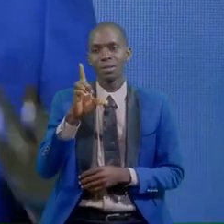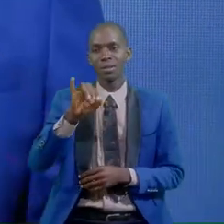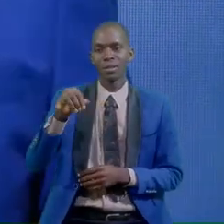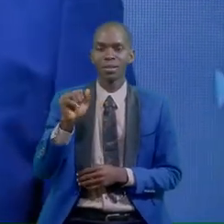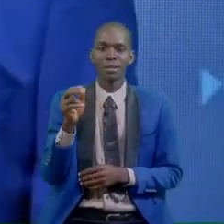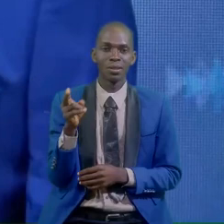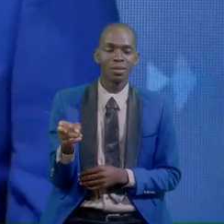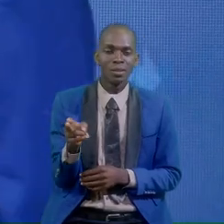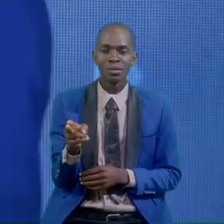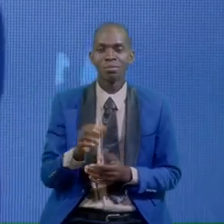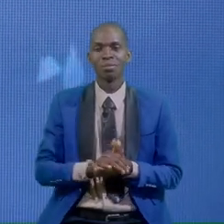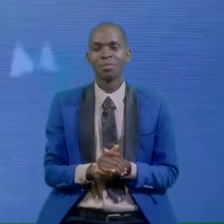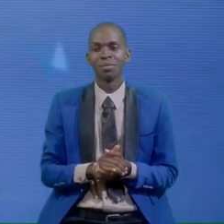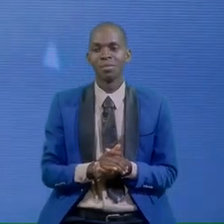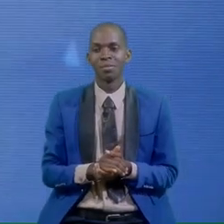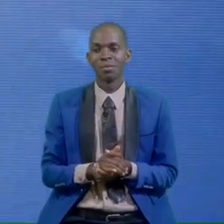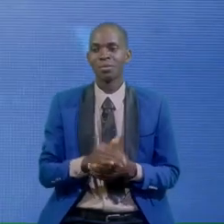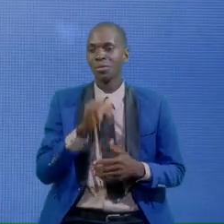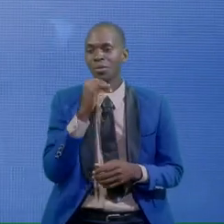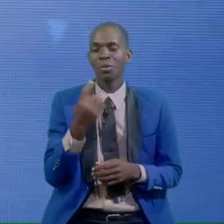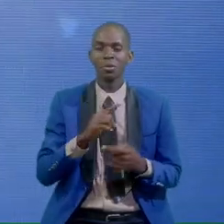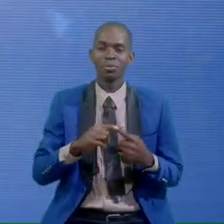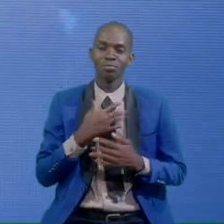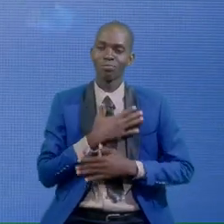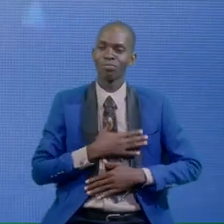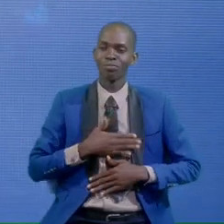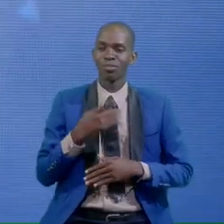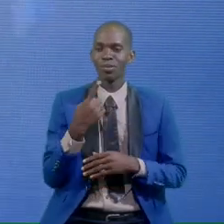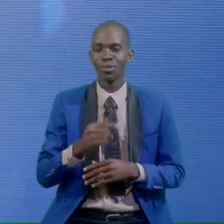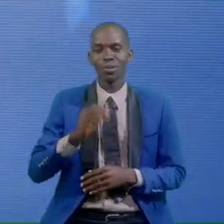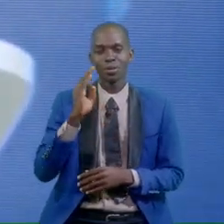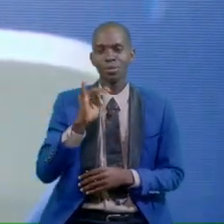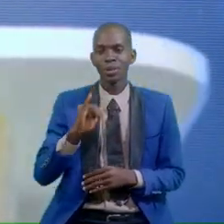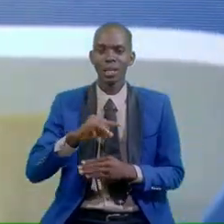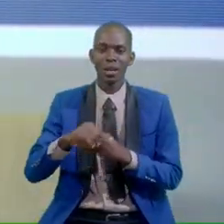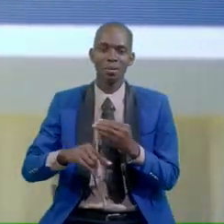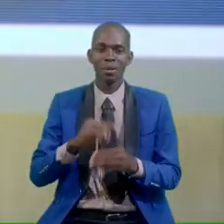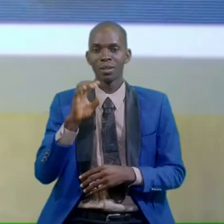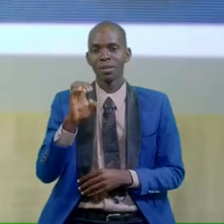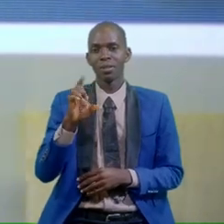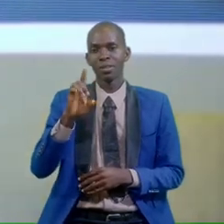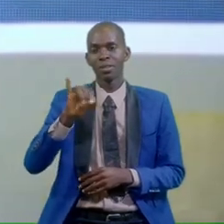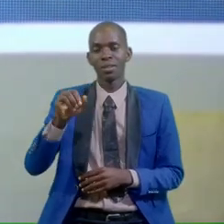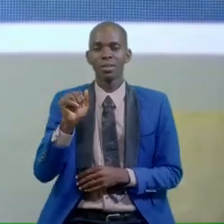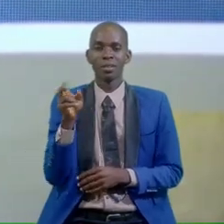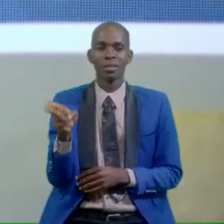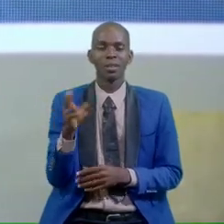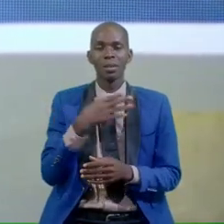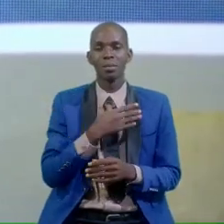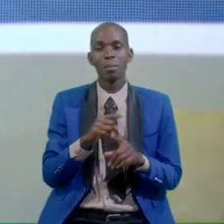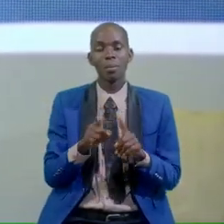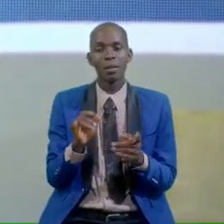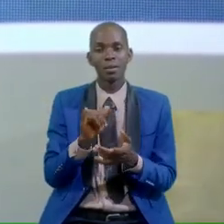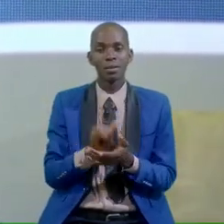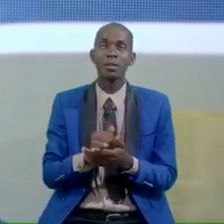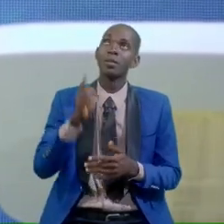to enjoy the message concerning Elijah, but that God in his